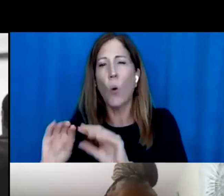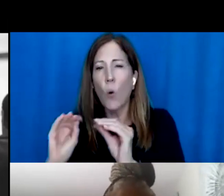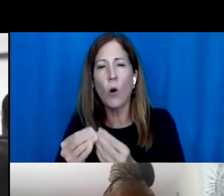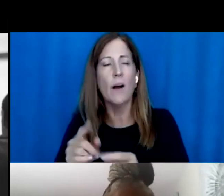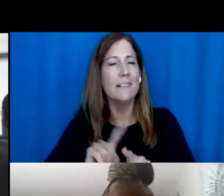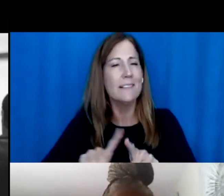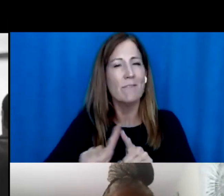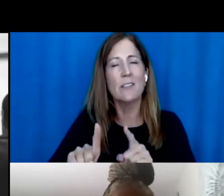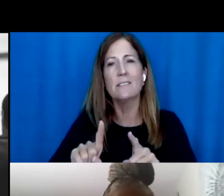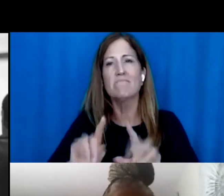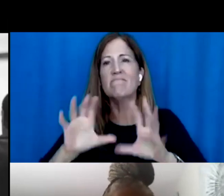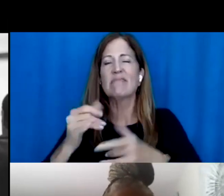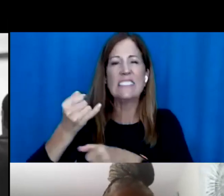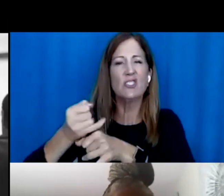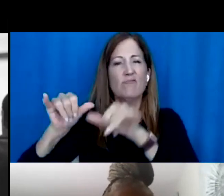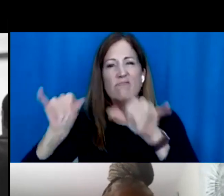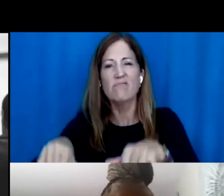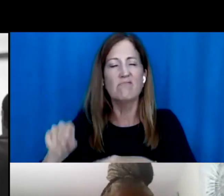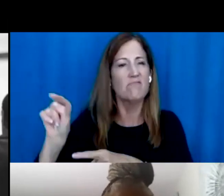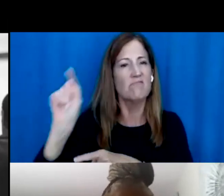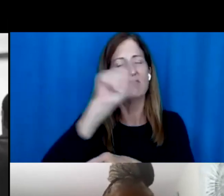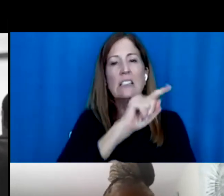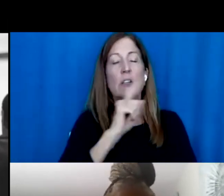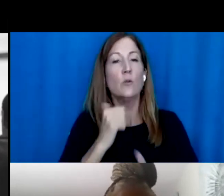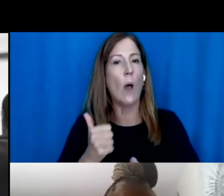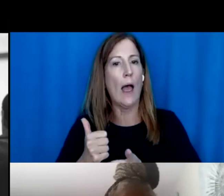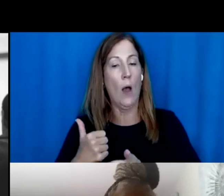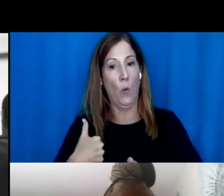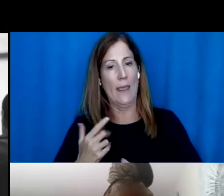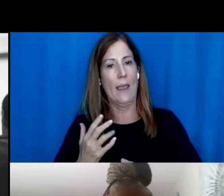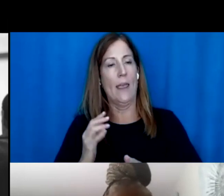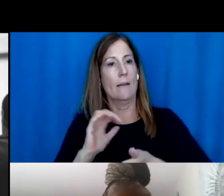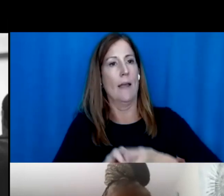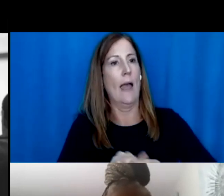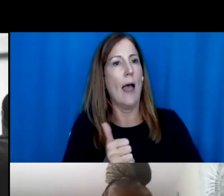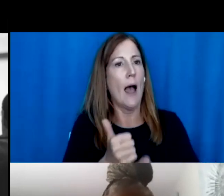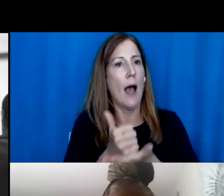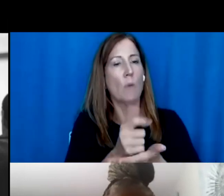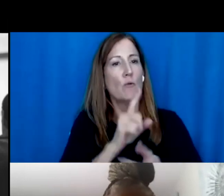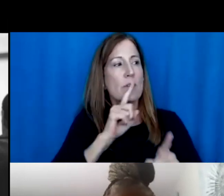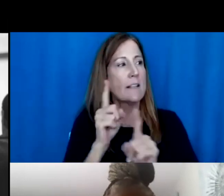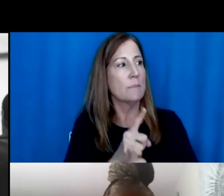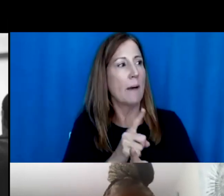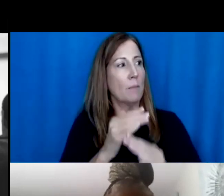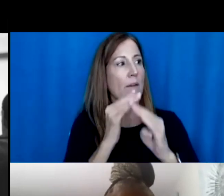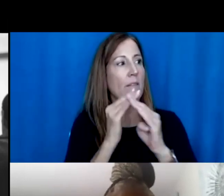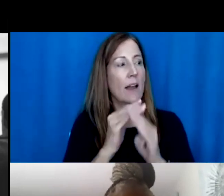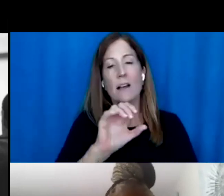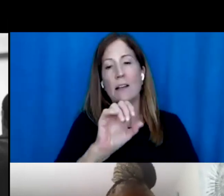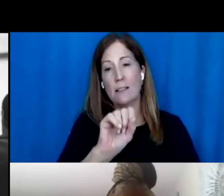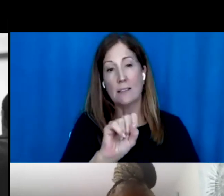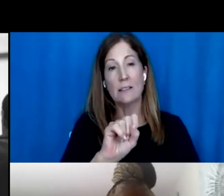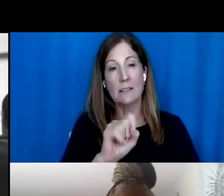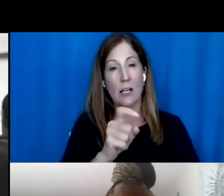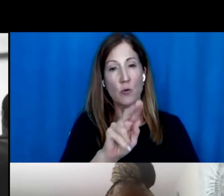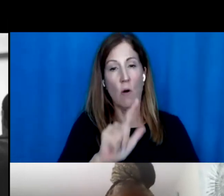to help respond and to prevent sexual misconduct in the workplace. And that's across